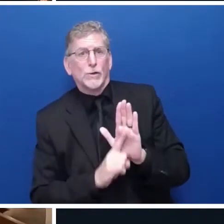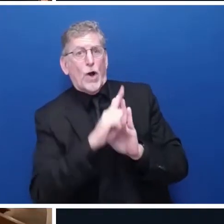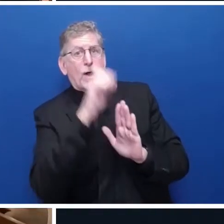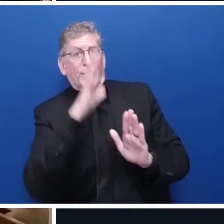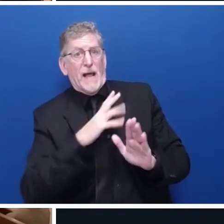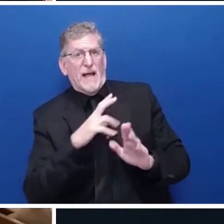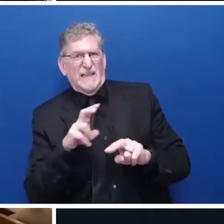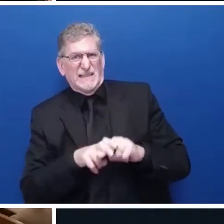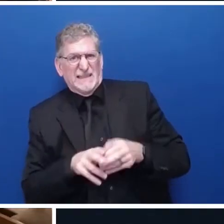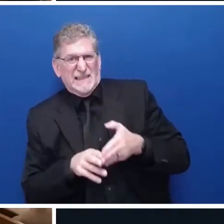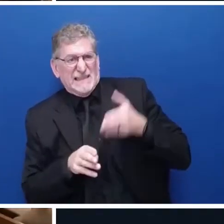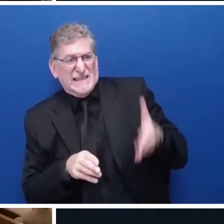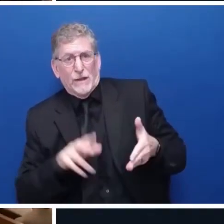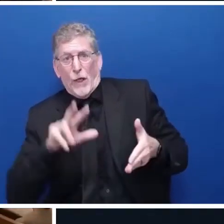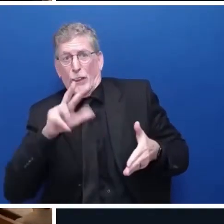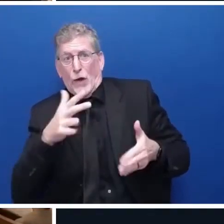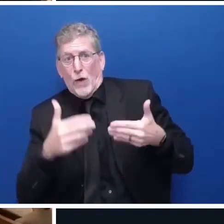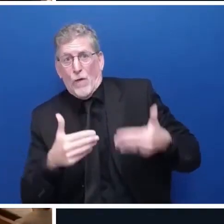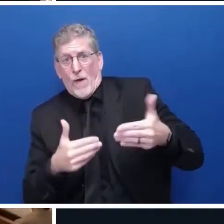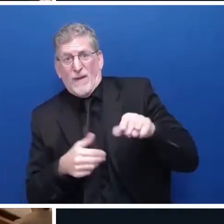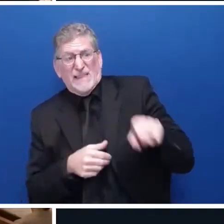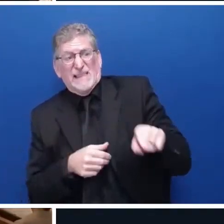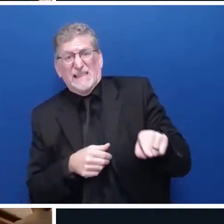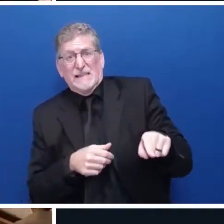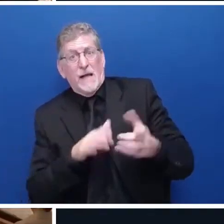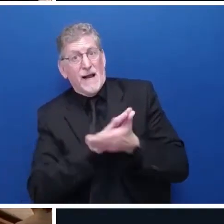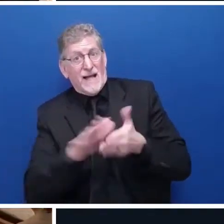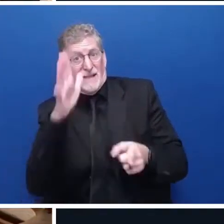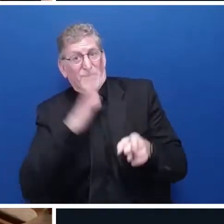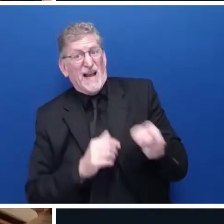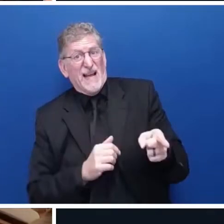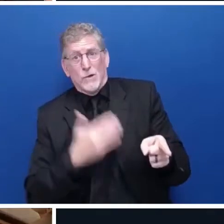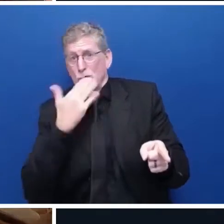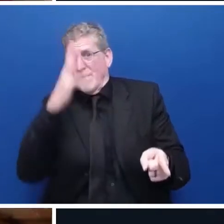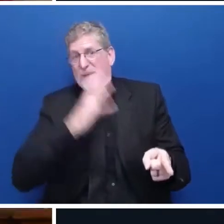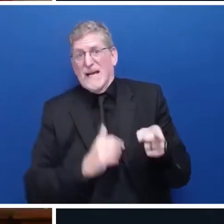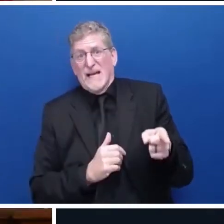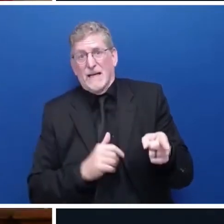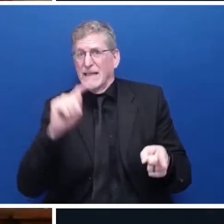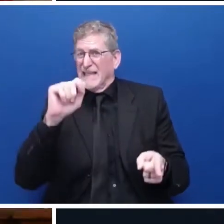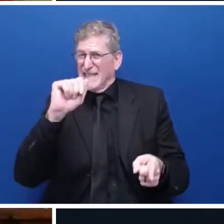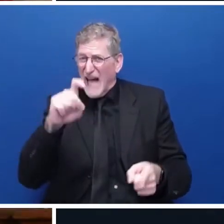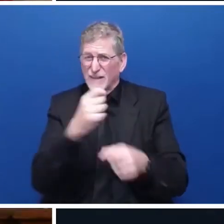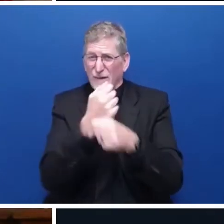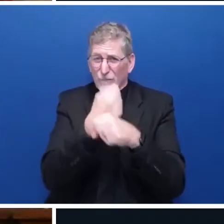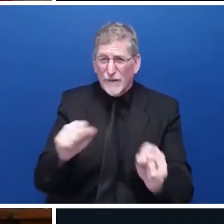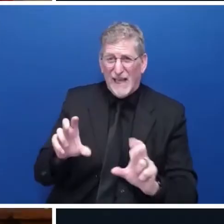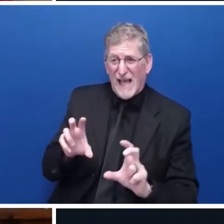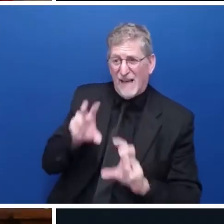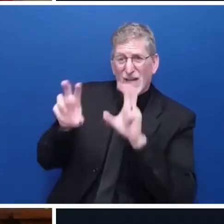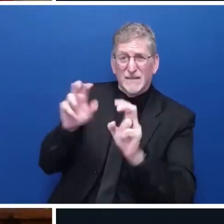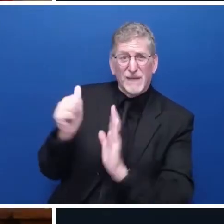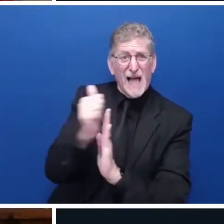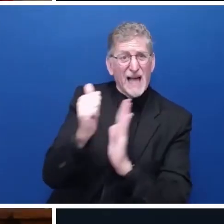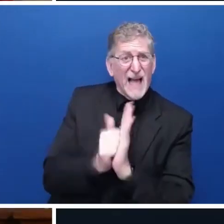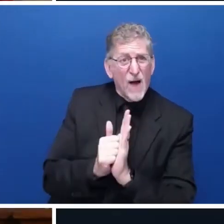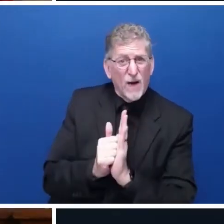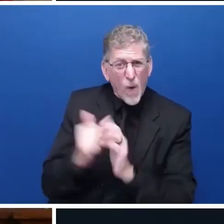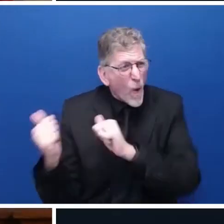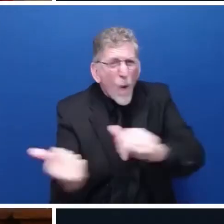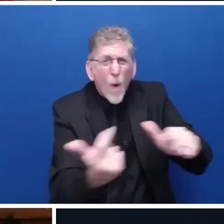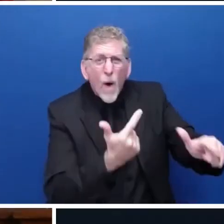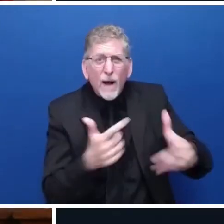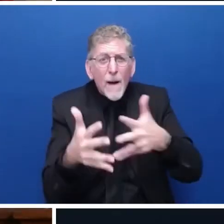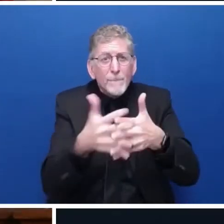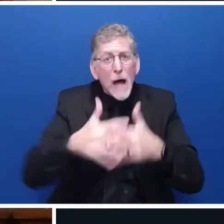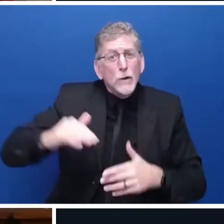man. Tax-free investment accounts for every American child. This is something that's so special and has taken off and gone